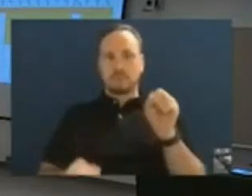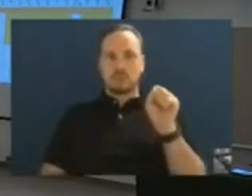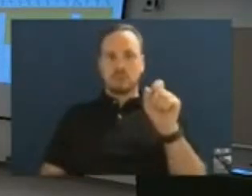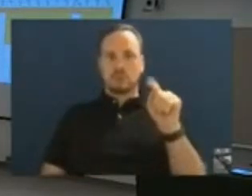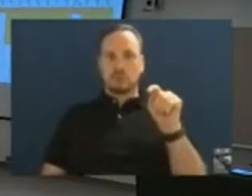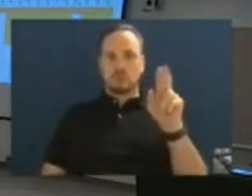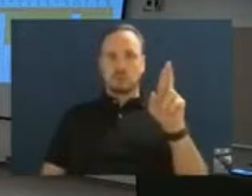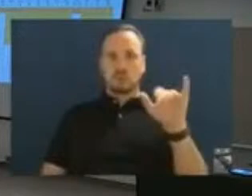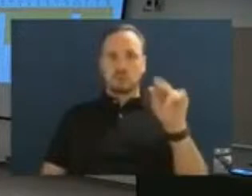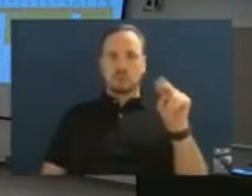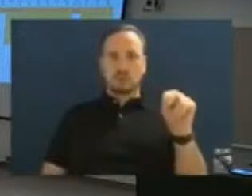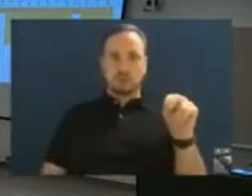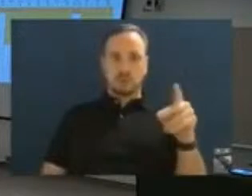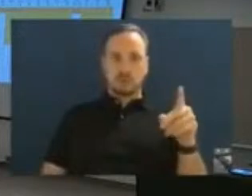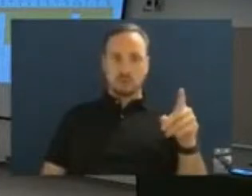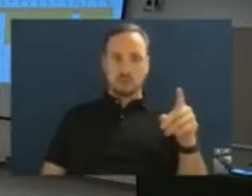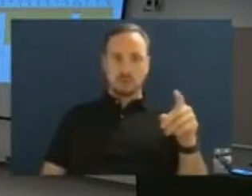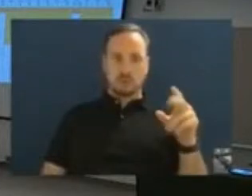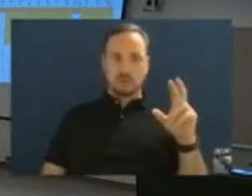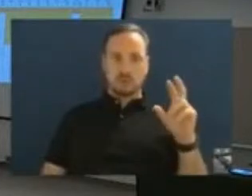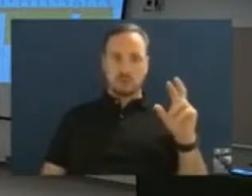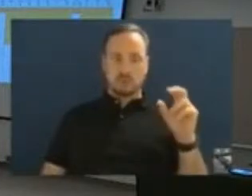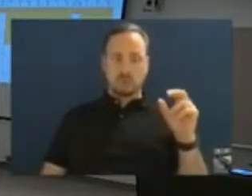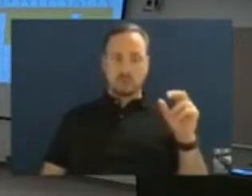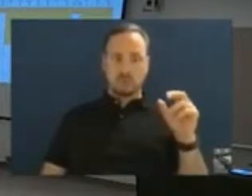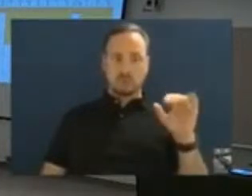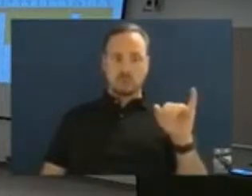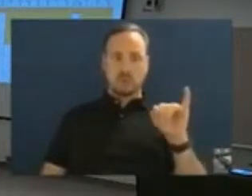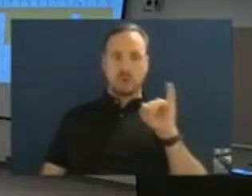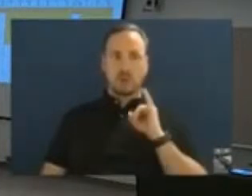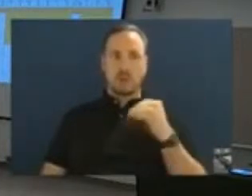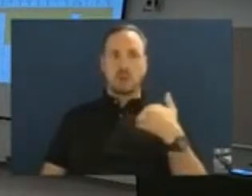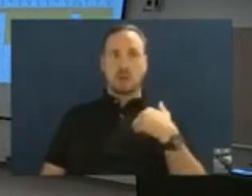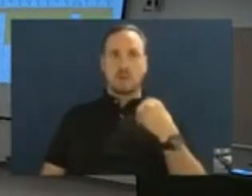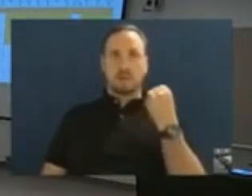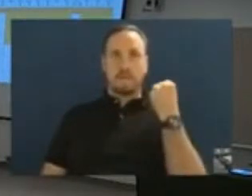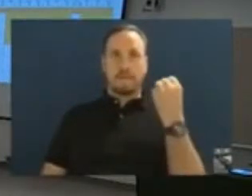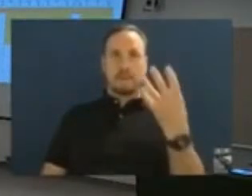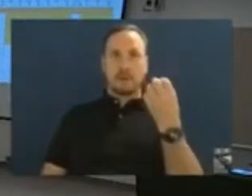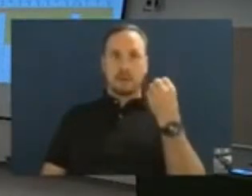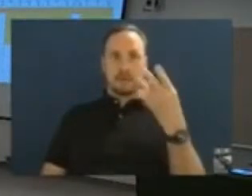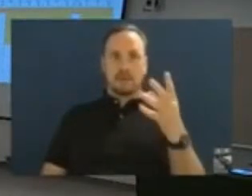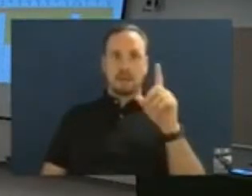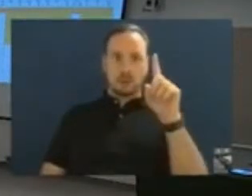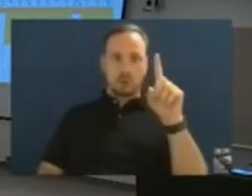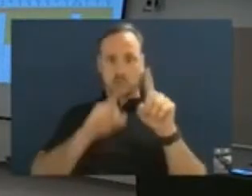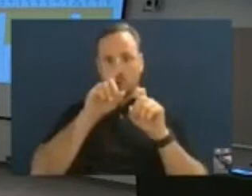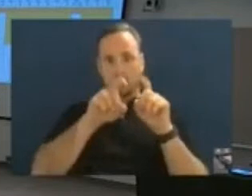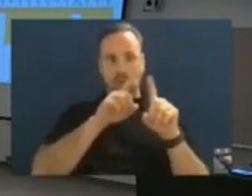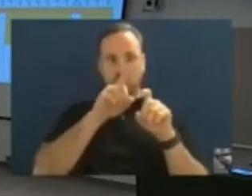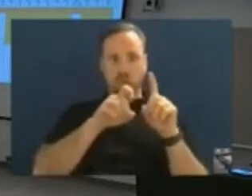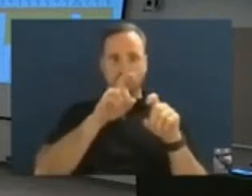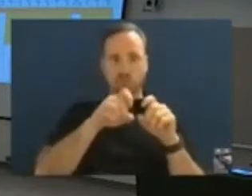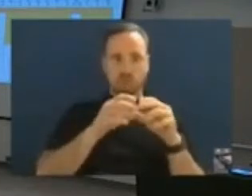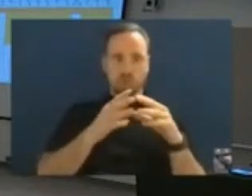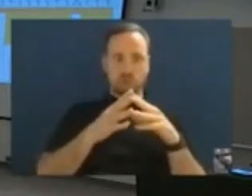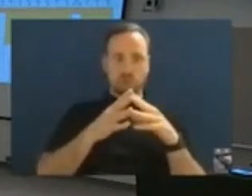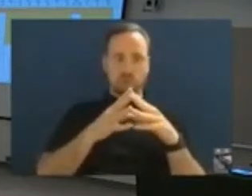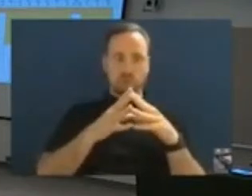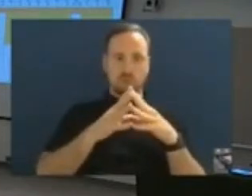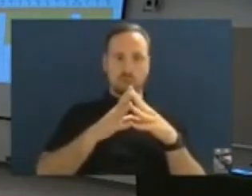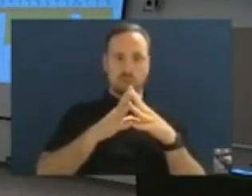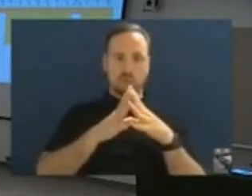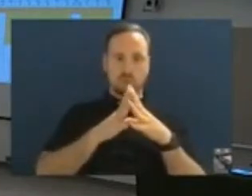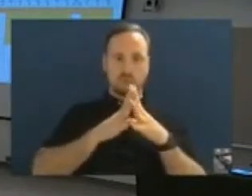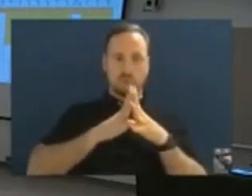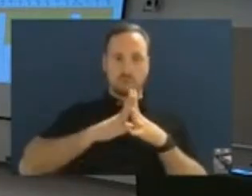this time? I have a lot of questions. I'm not sure where you want those questions to be placed, to be honest. in the flow of